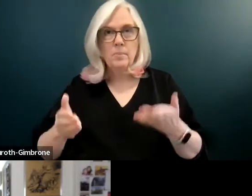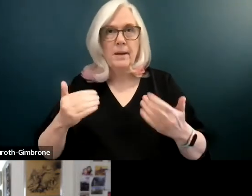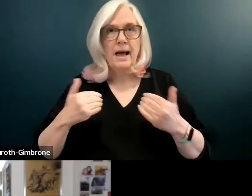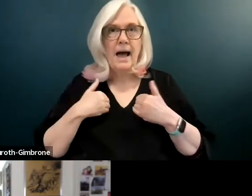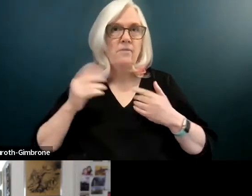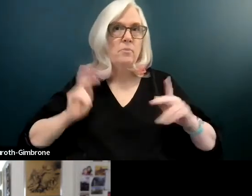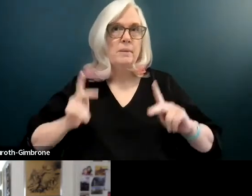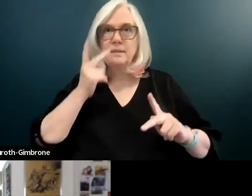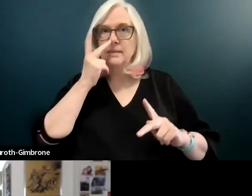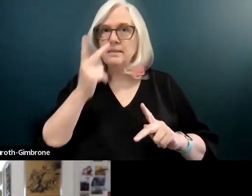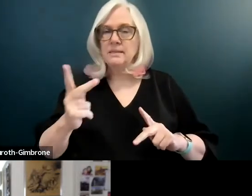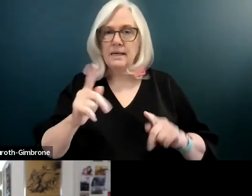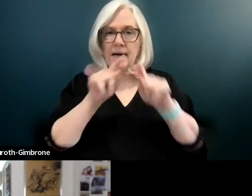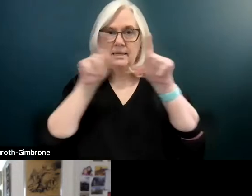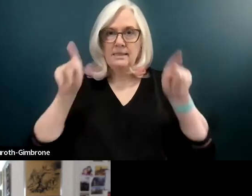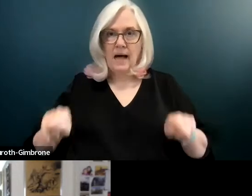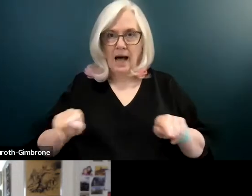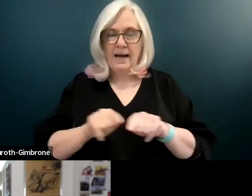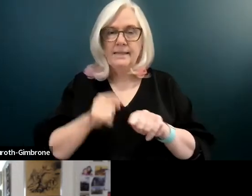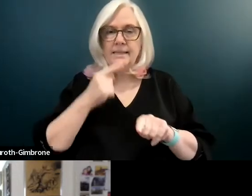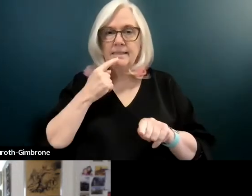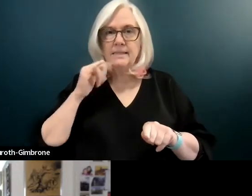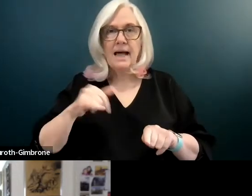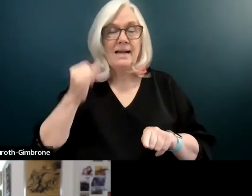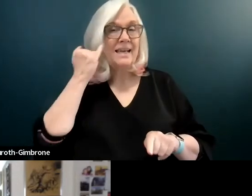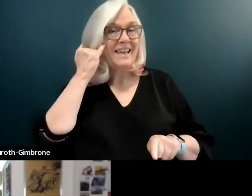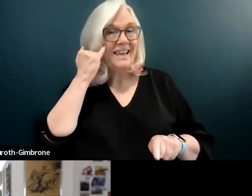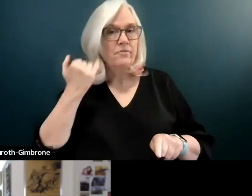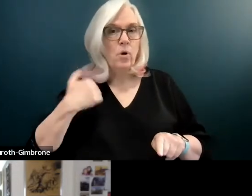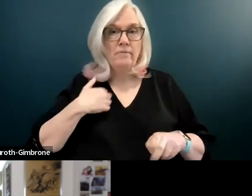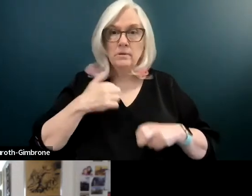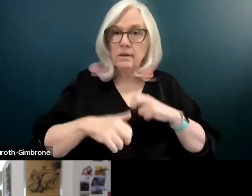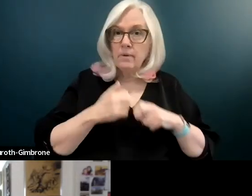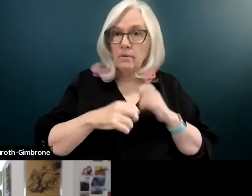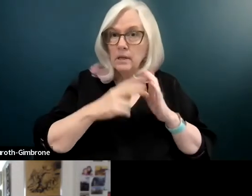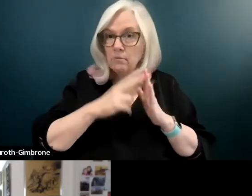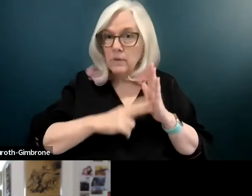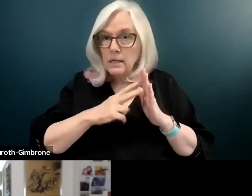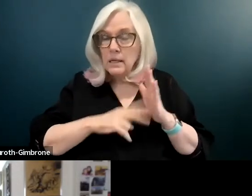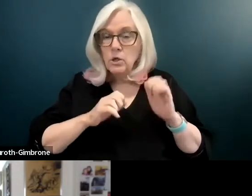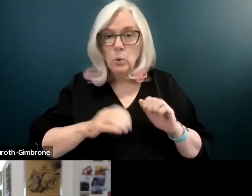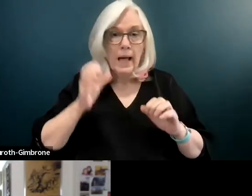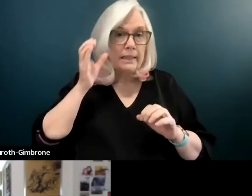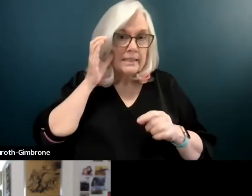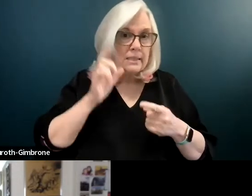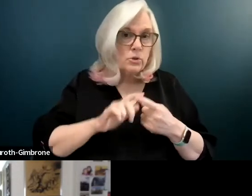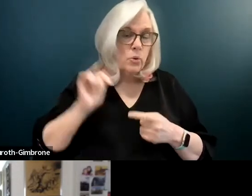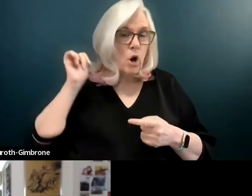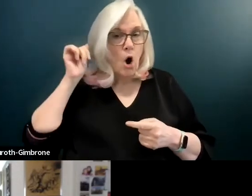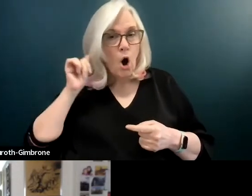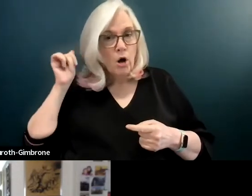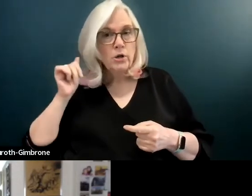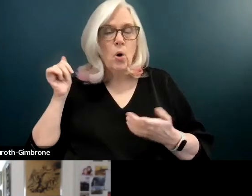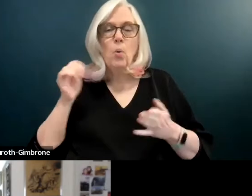says, if you're having difficulty reading, you may want to listen to an audio book. And then, allowing people to